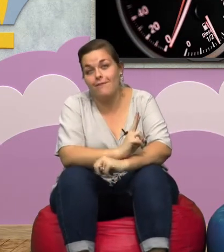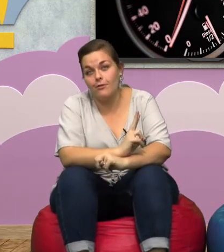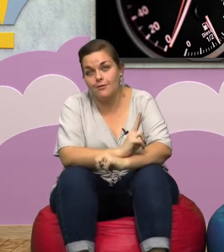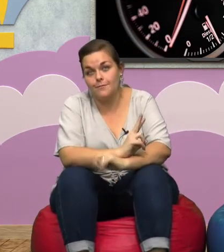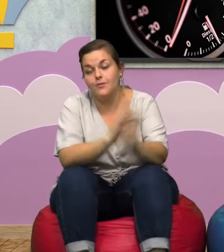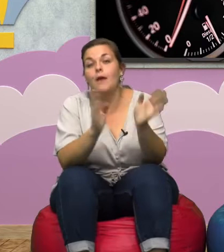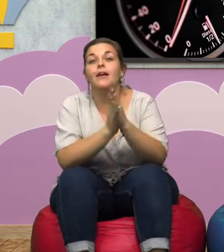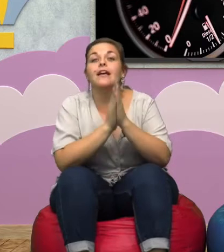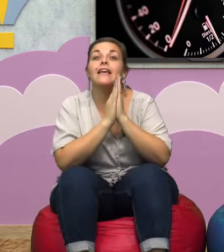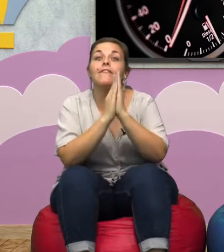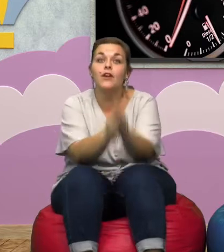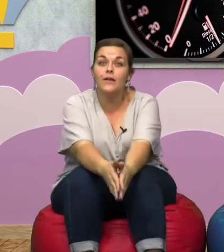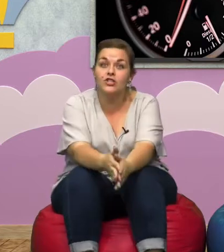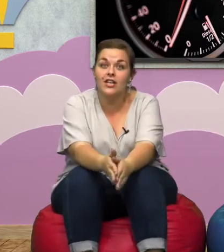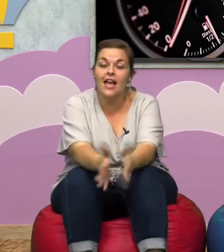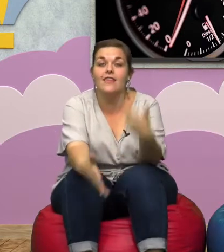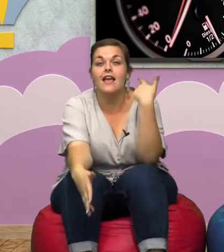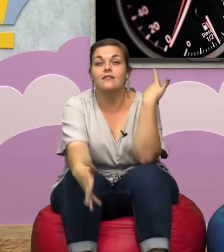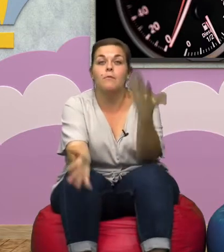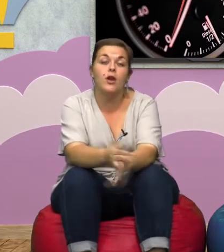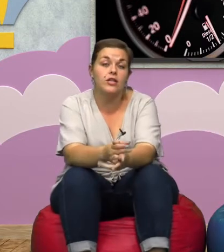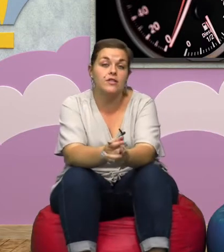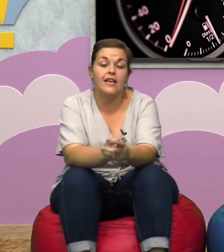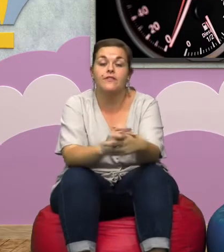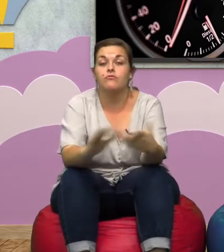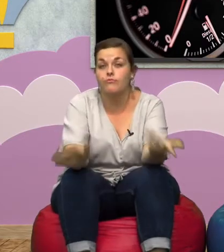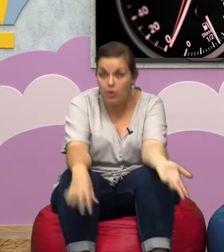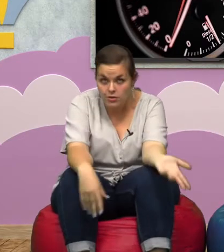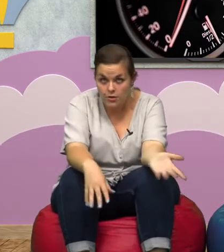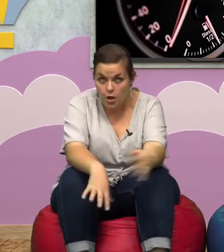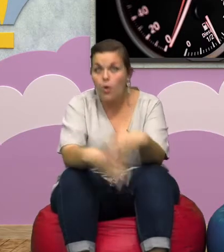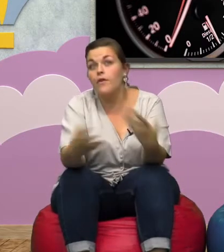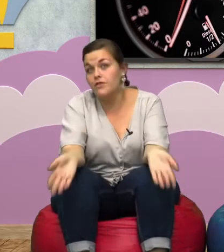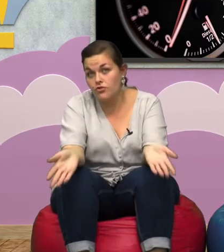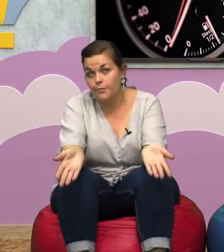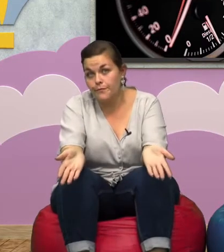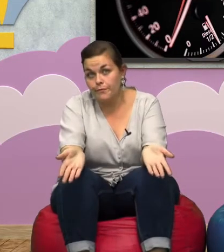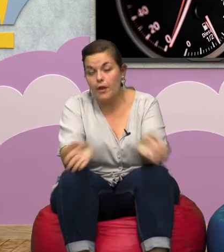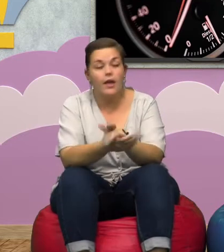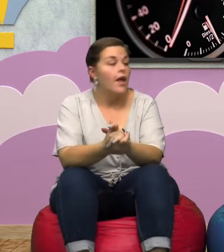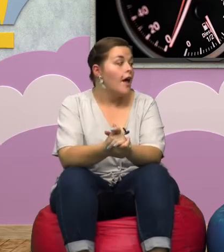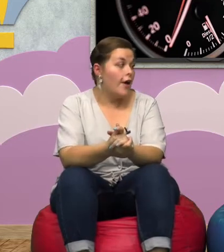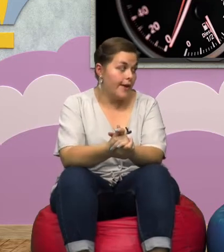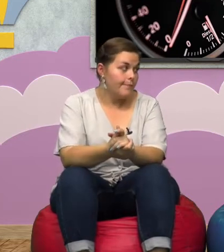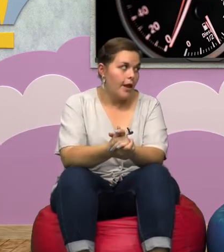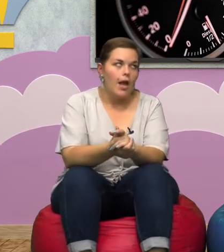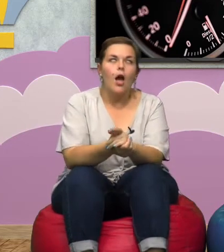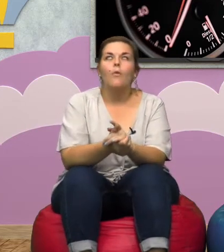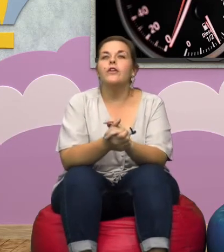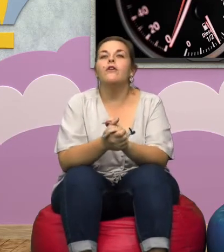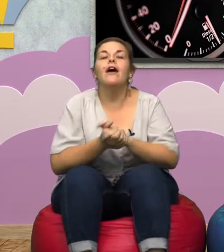and a false so i'm gonna give a question and then the morning to say if it's false or if it's true okay